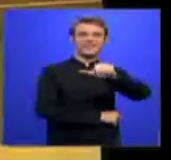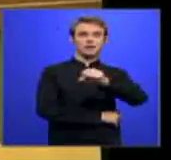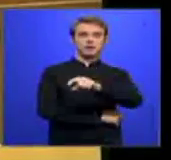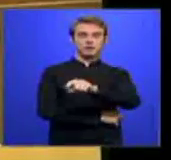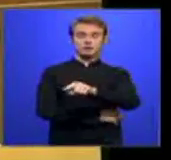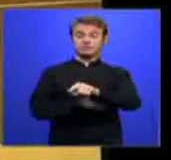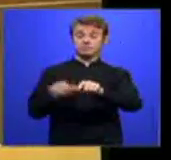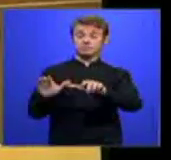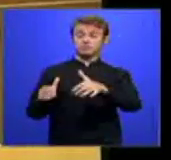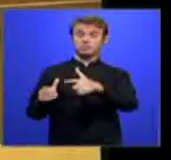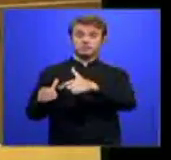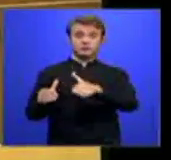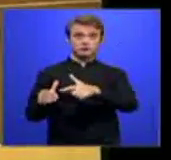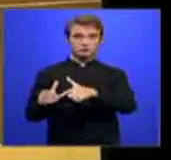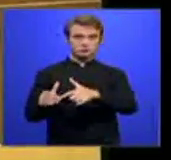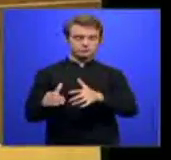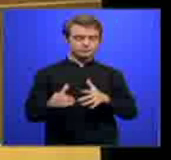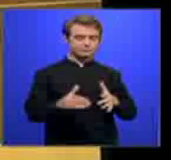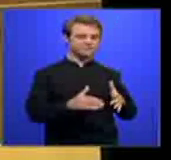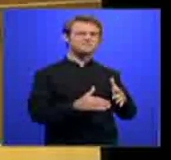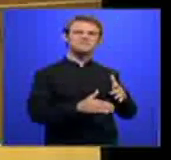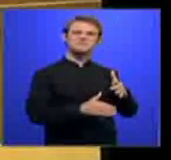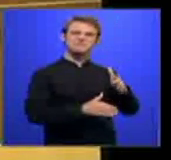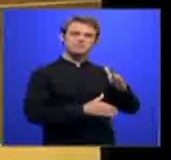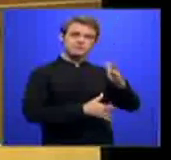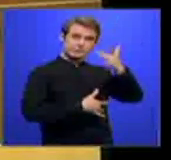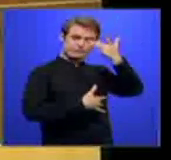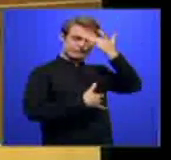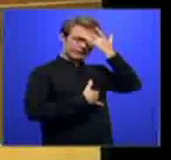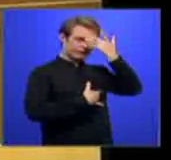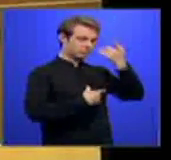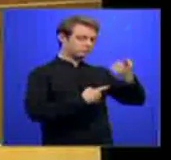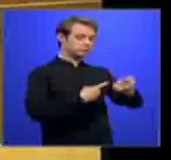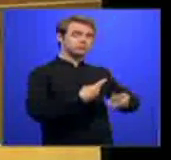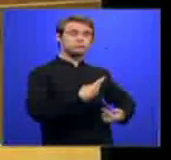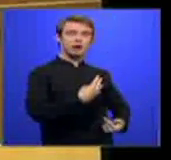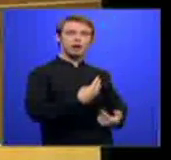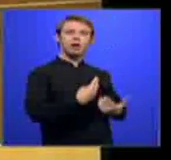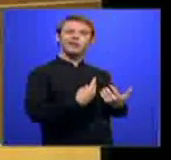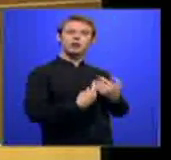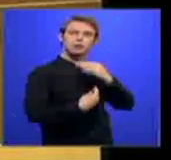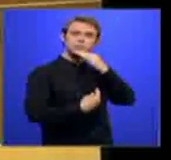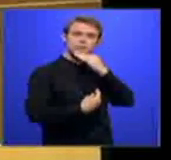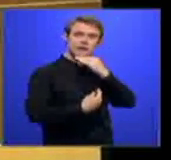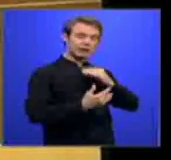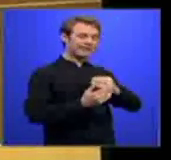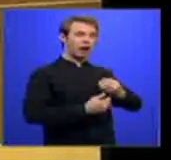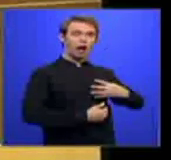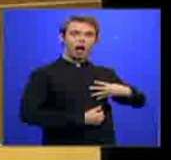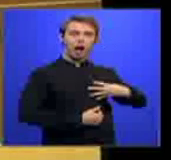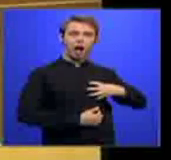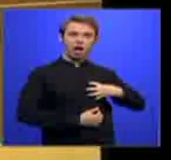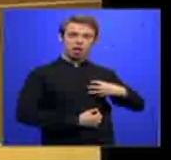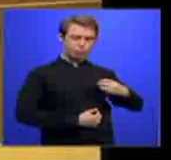Diseases of lifestyle are on an alarming increase. We have